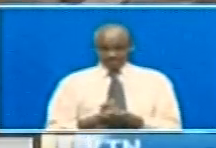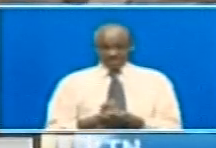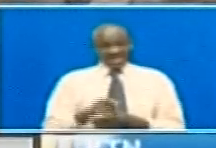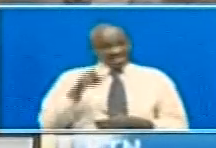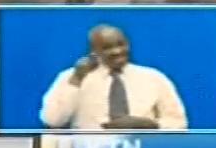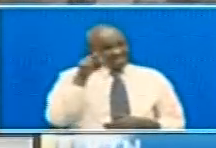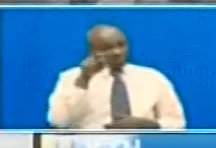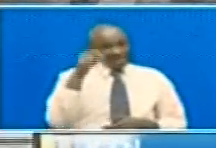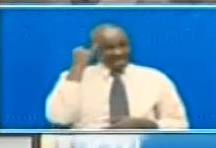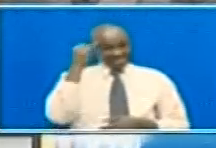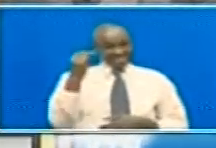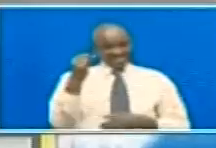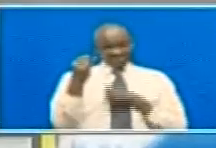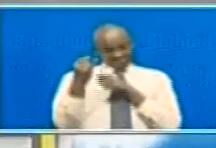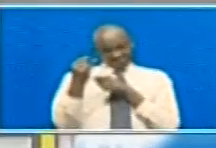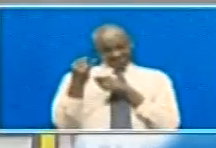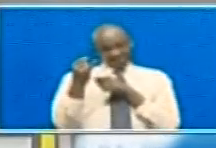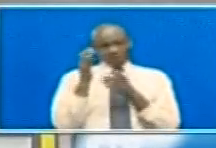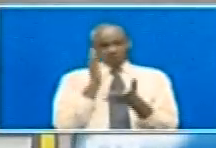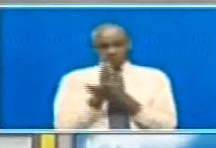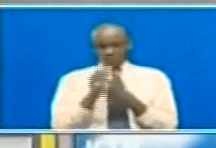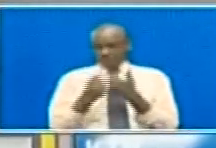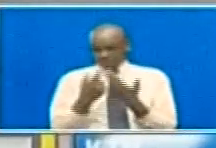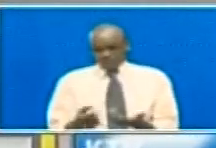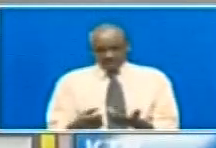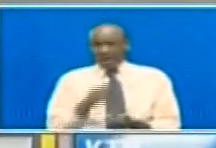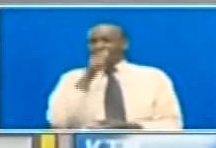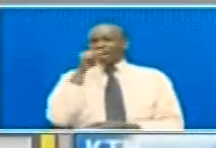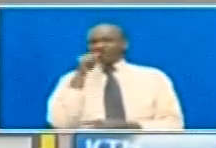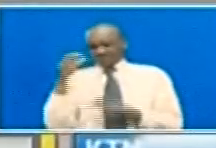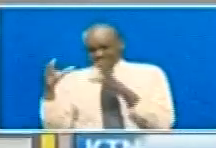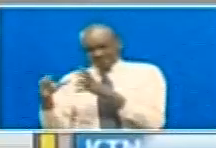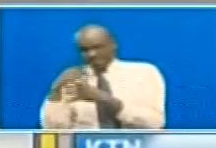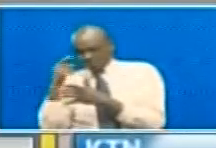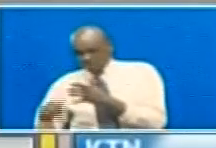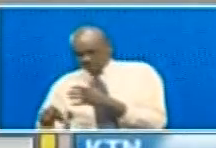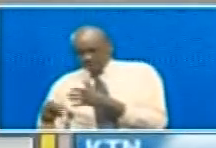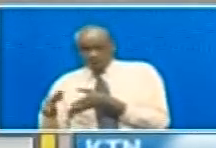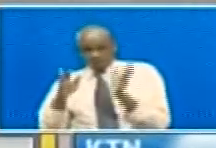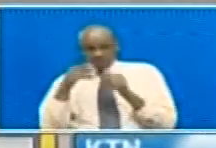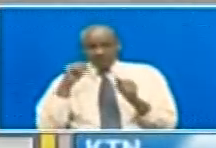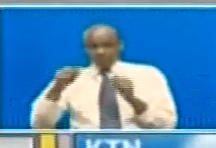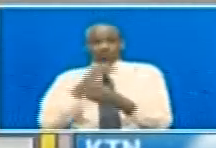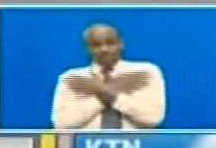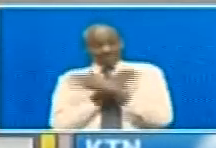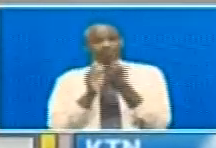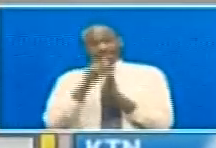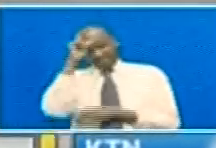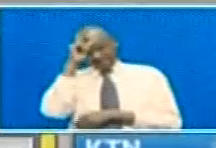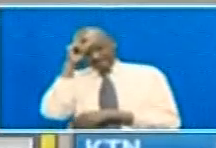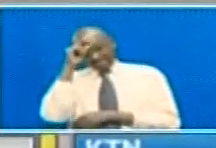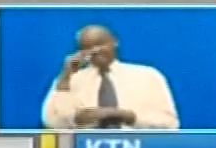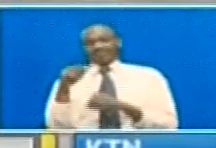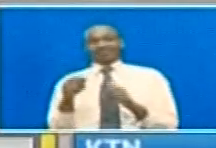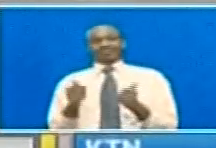That notion has, however, dissipated fast, with private firms yet to fully take up the opportunity to partner with the government.